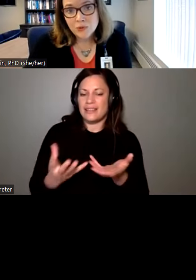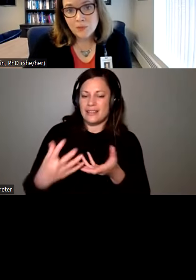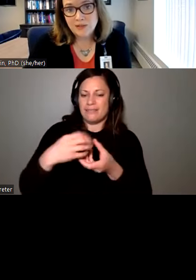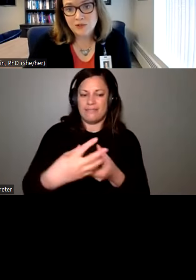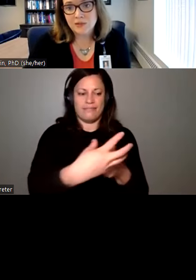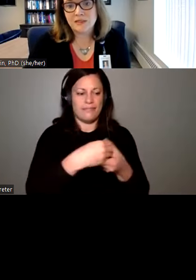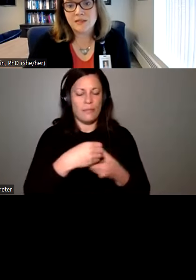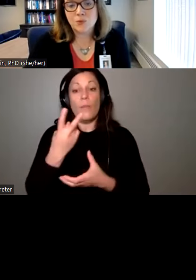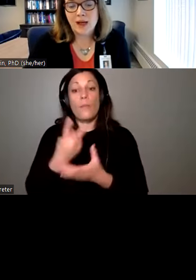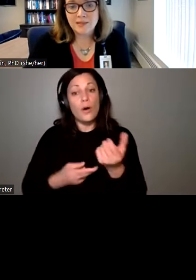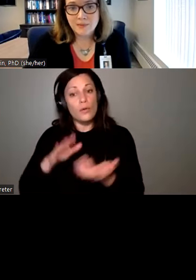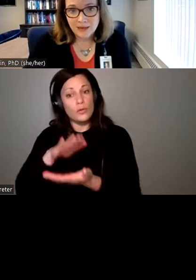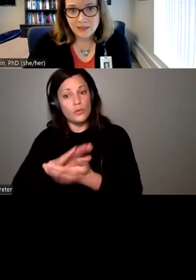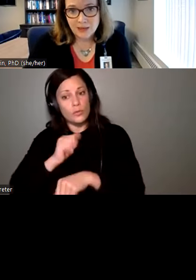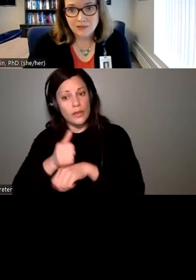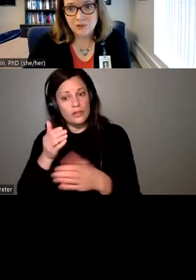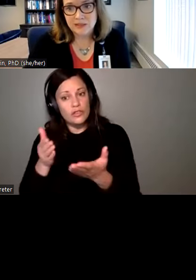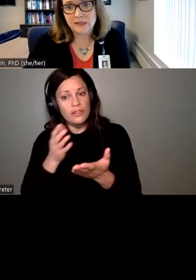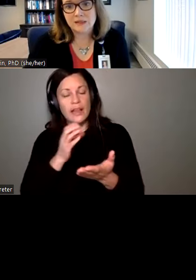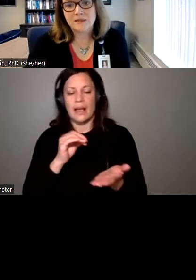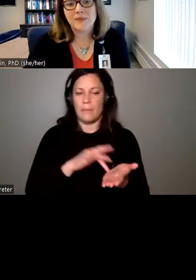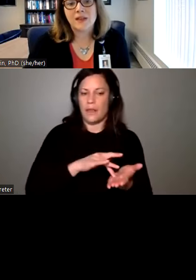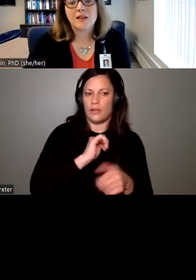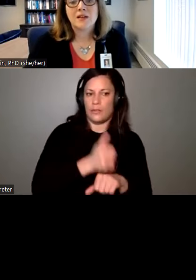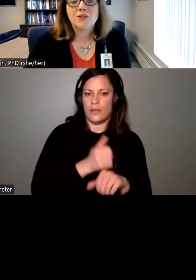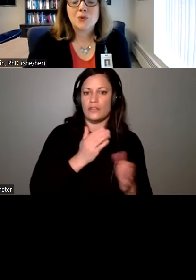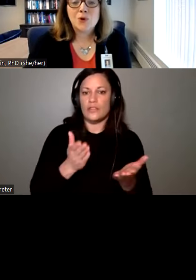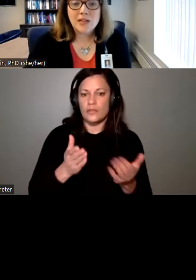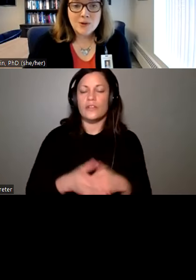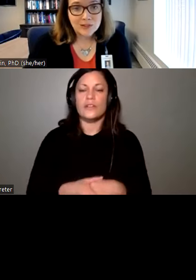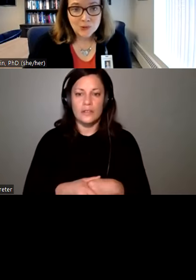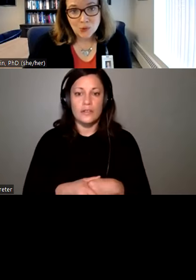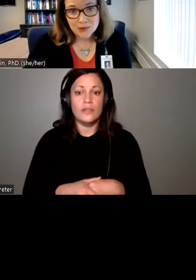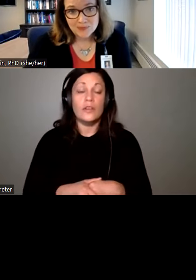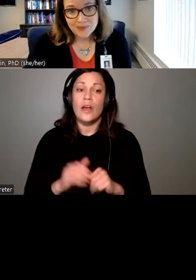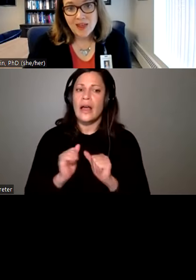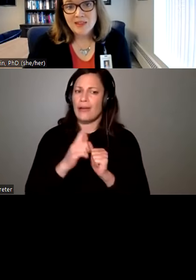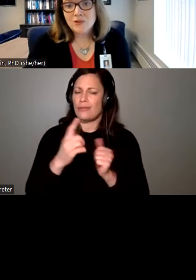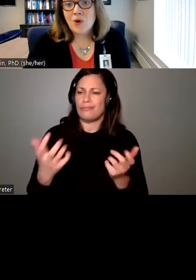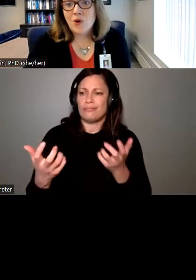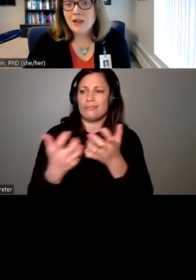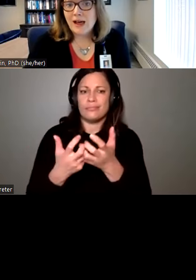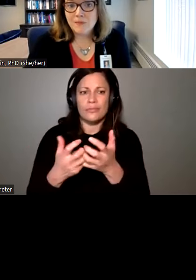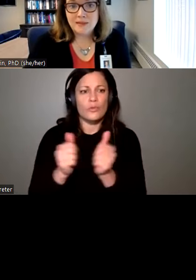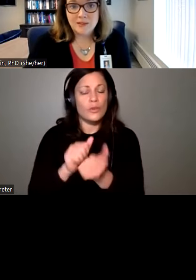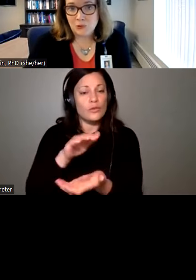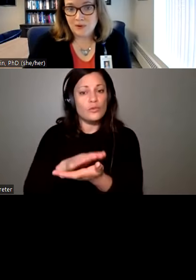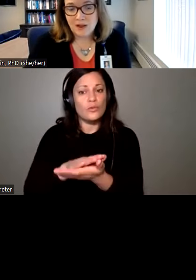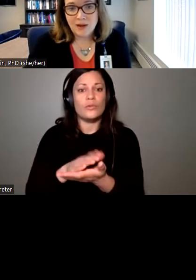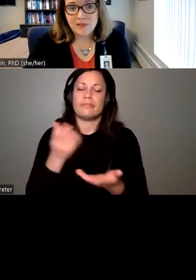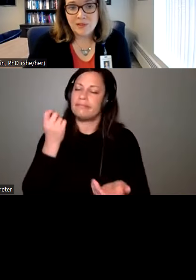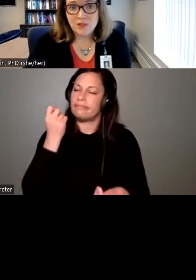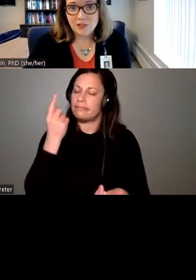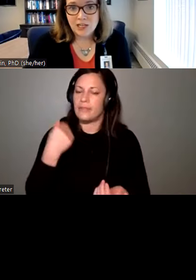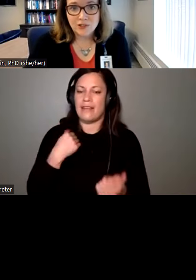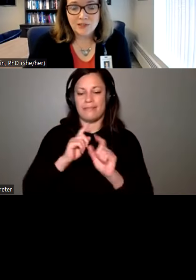both school-based services as well as medically based services. So working with schools. There's a whole alphabet soup